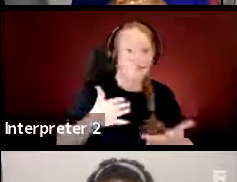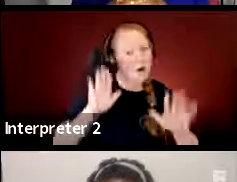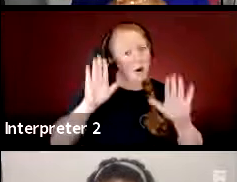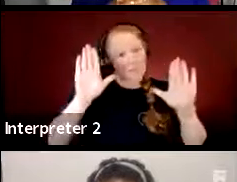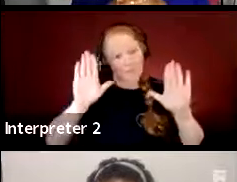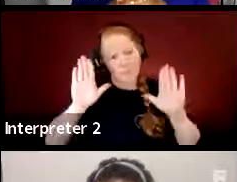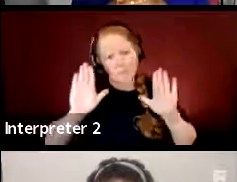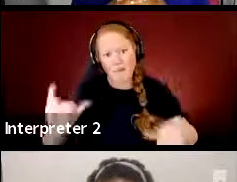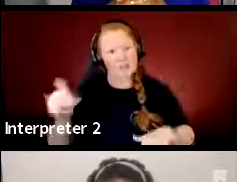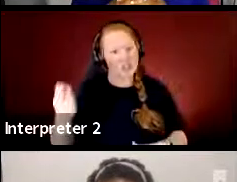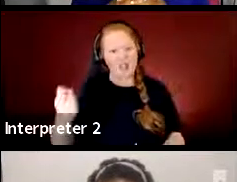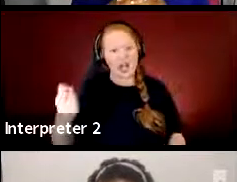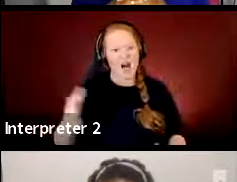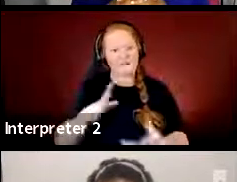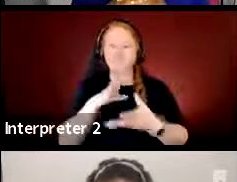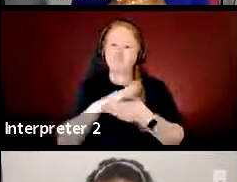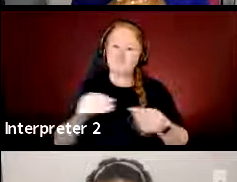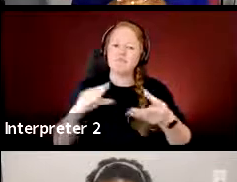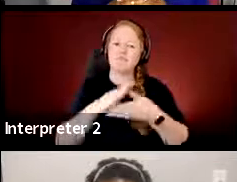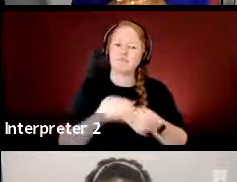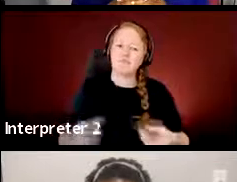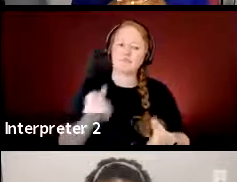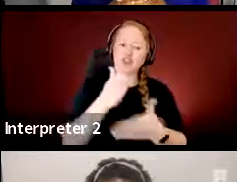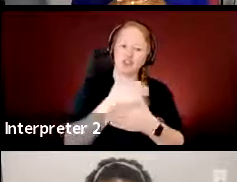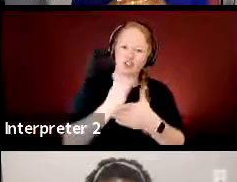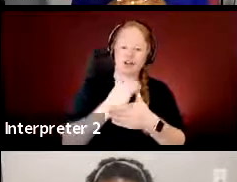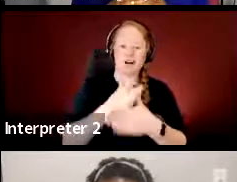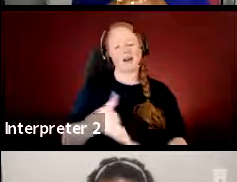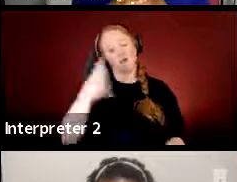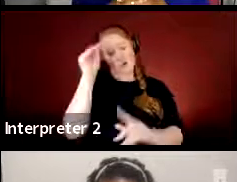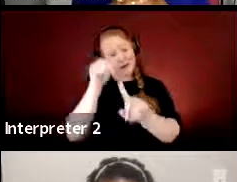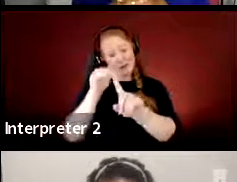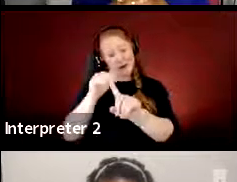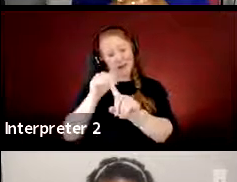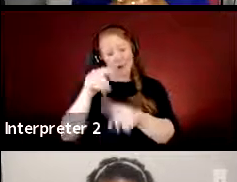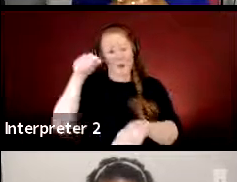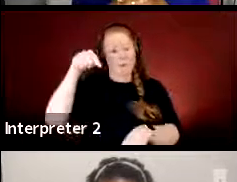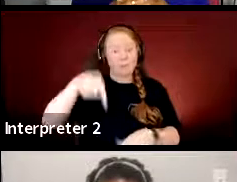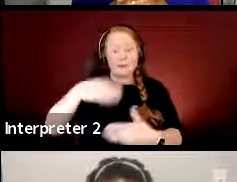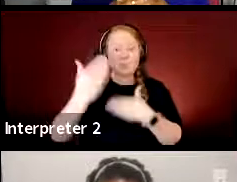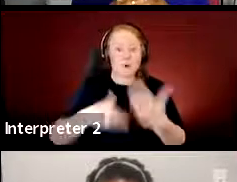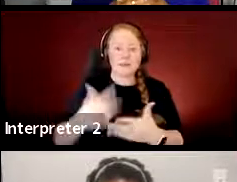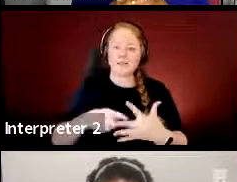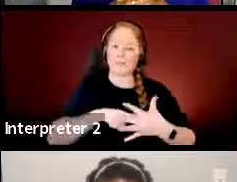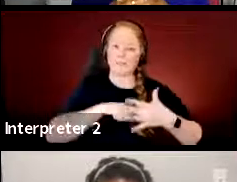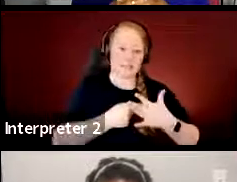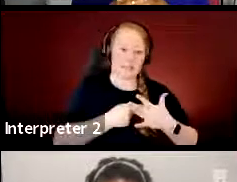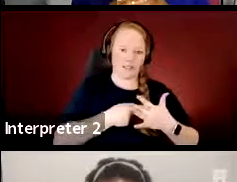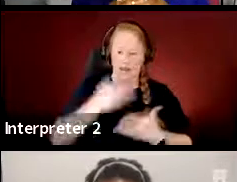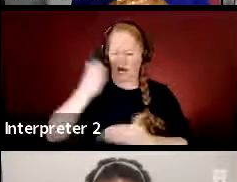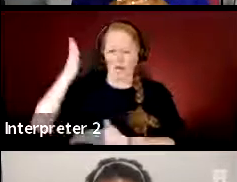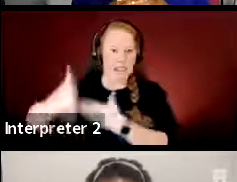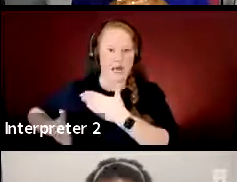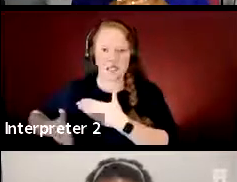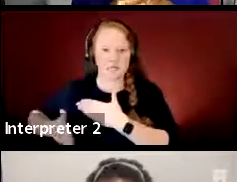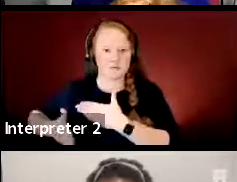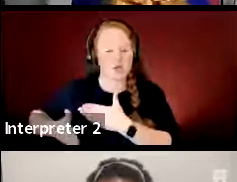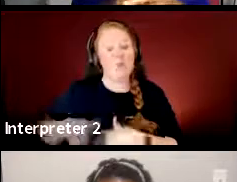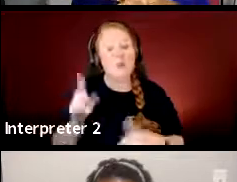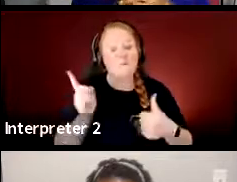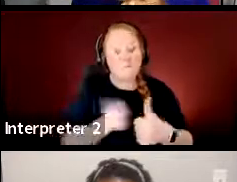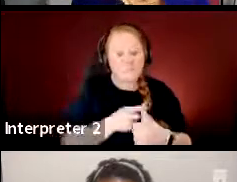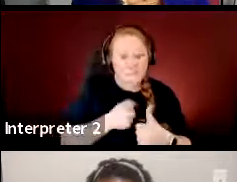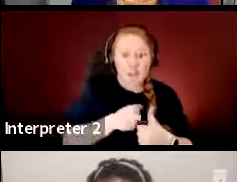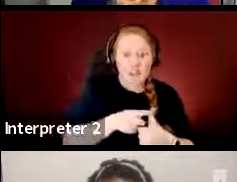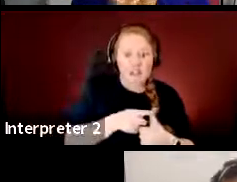just want to remind folks, this is the beginning of the process. This is not the end. This is the first $68 million of $500